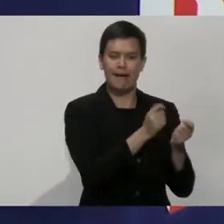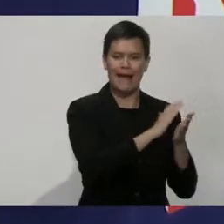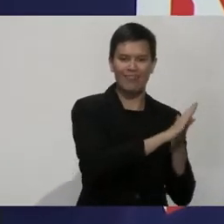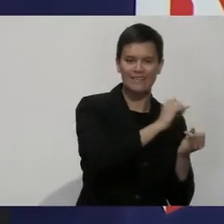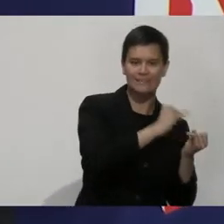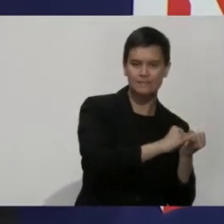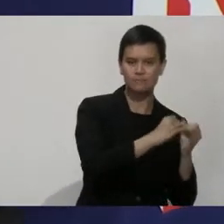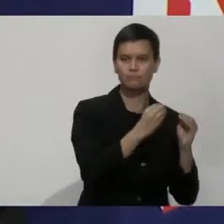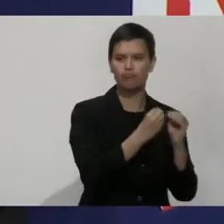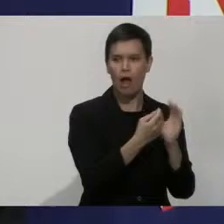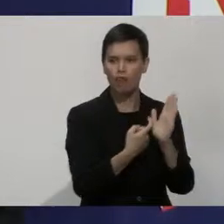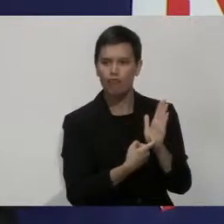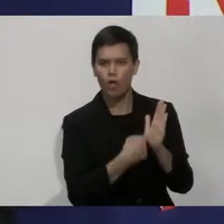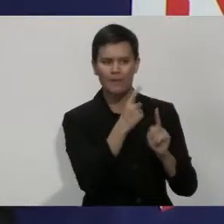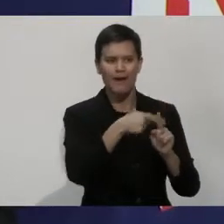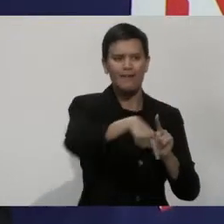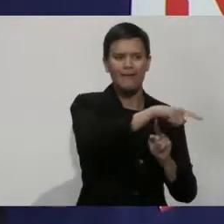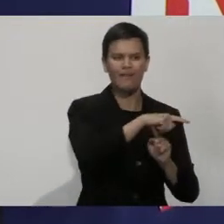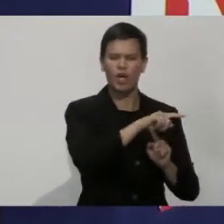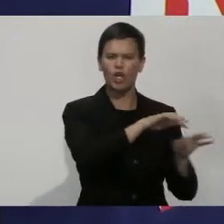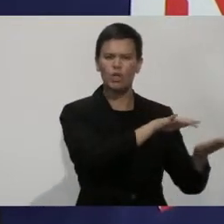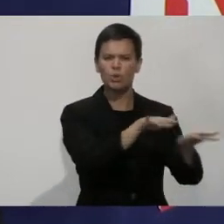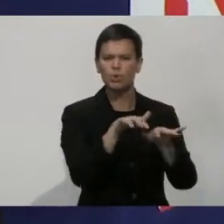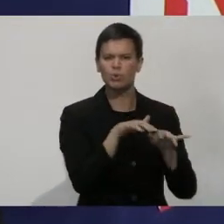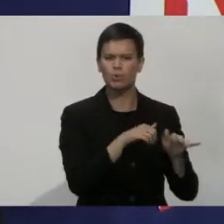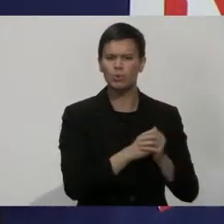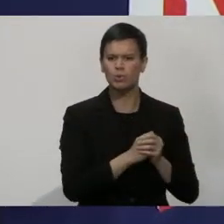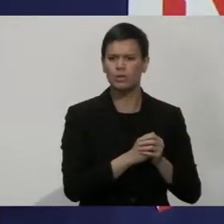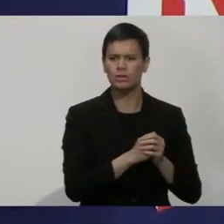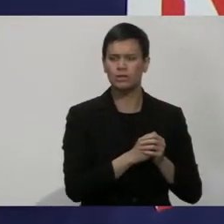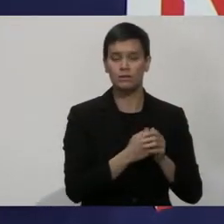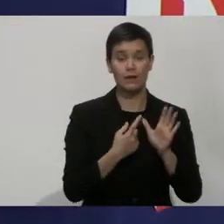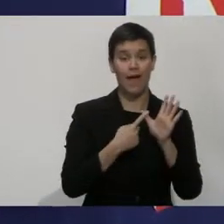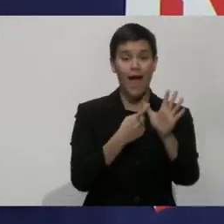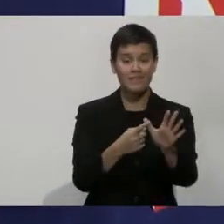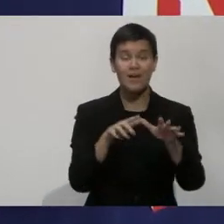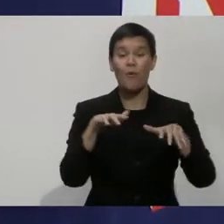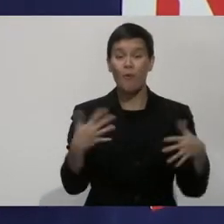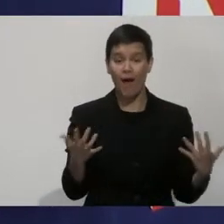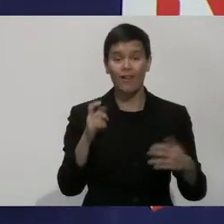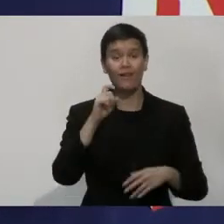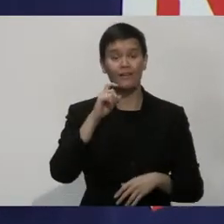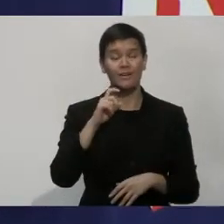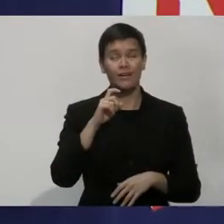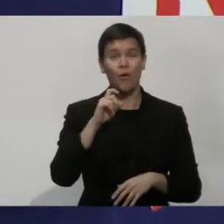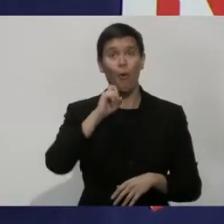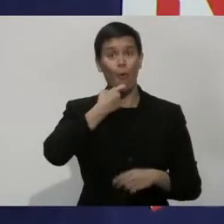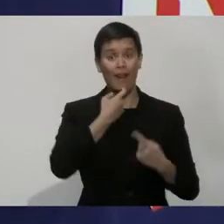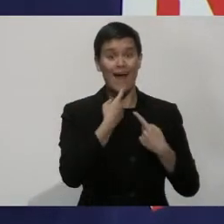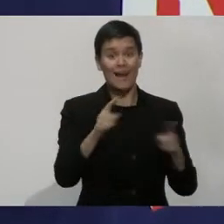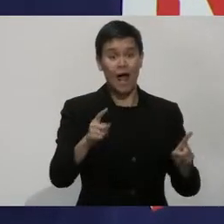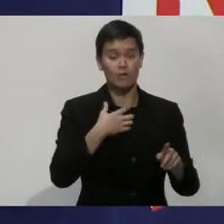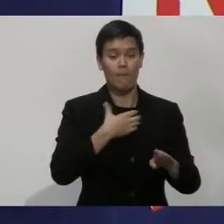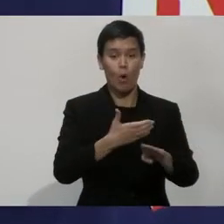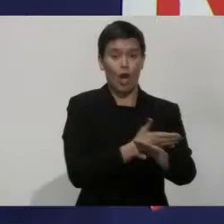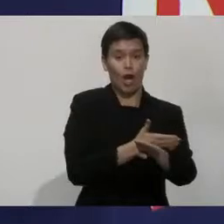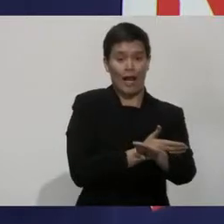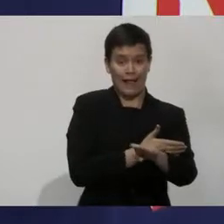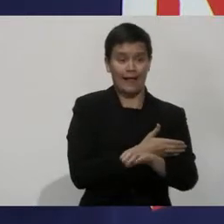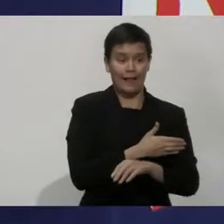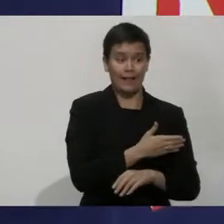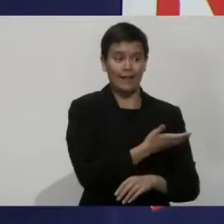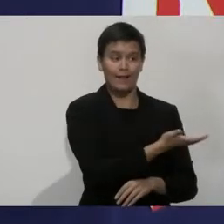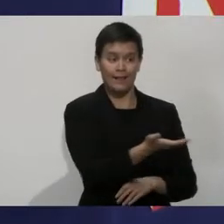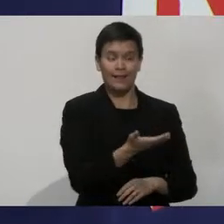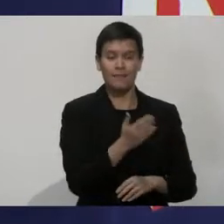Yeah, look, I mean, I think we probably would have released it by now had we not all been distracted with dealing with this current outbreak. Sir Brian is still involved in that work,